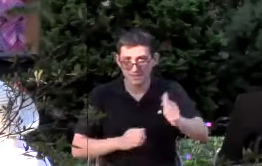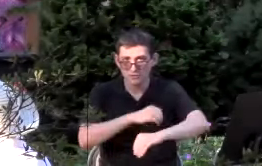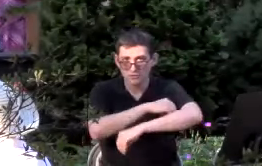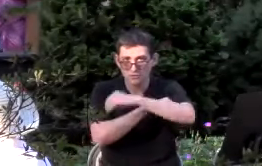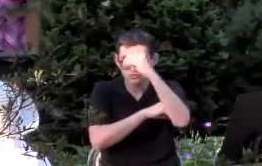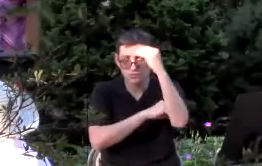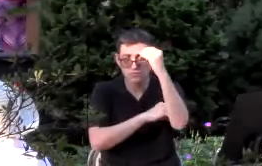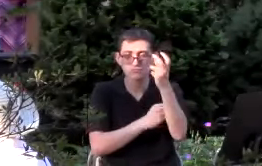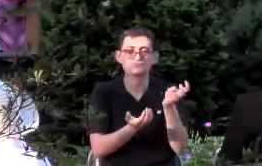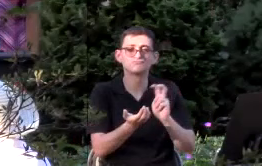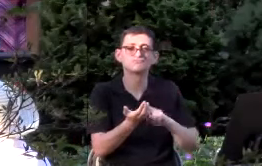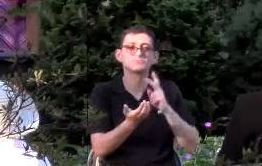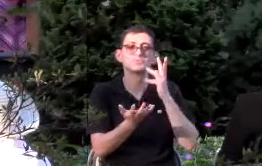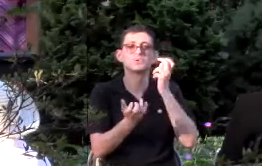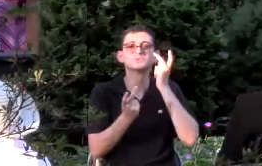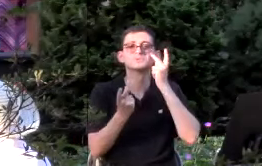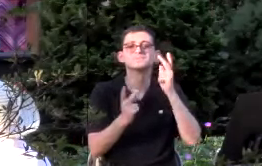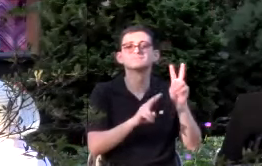shomreinu